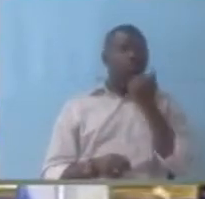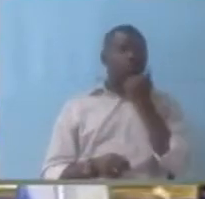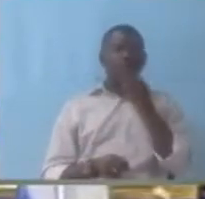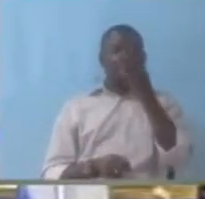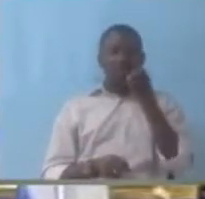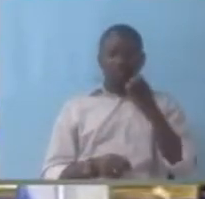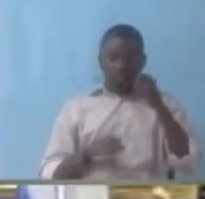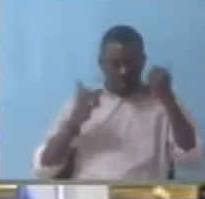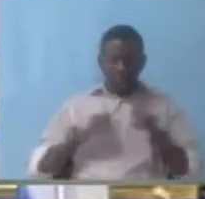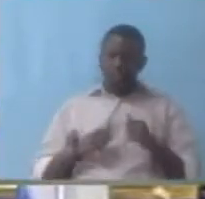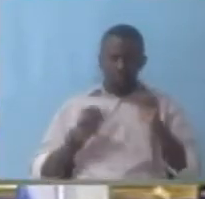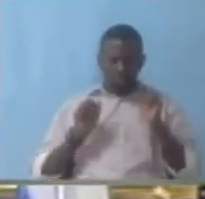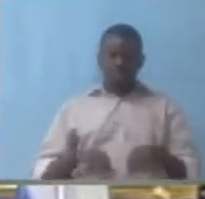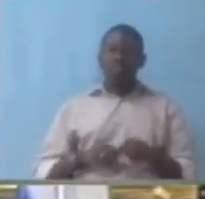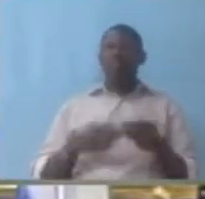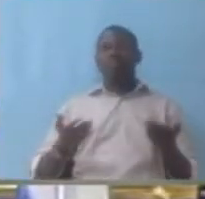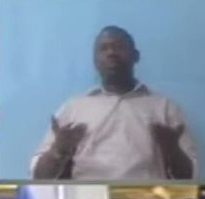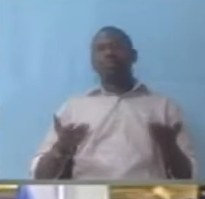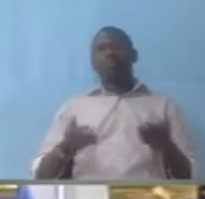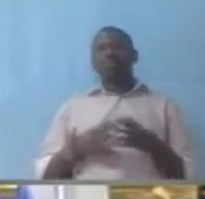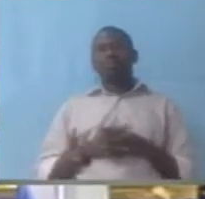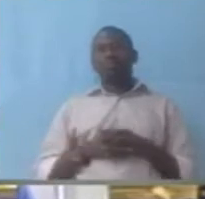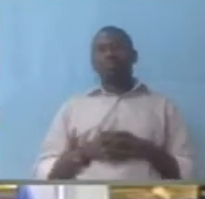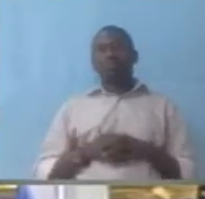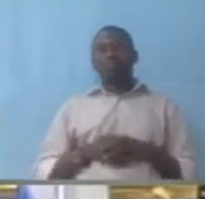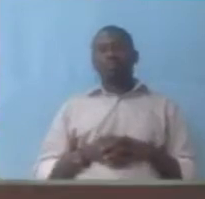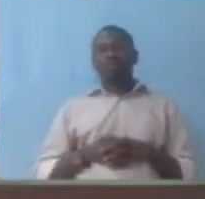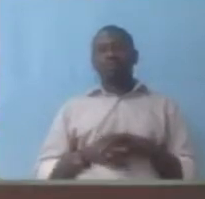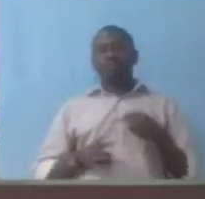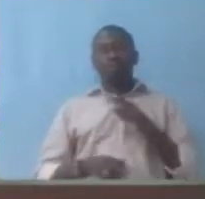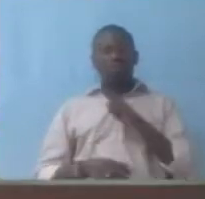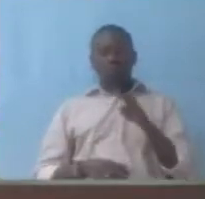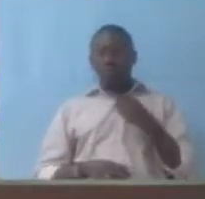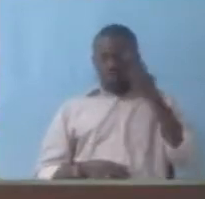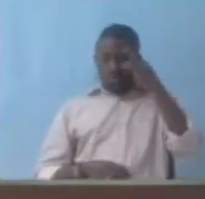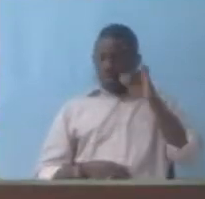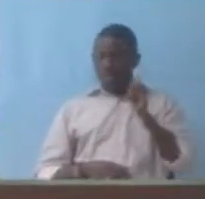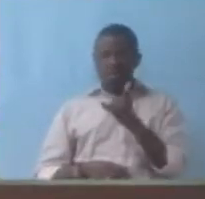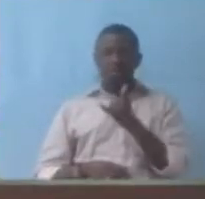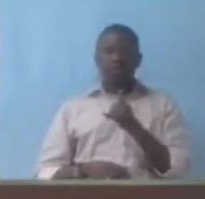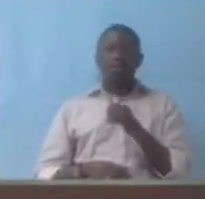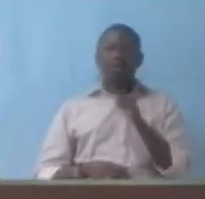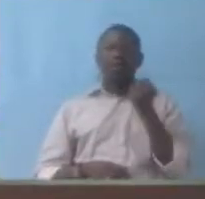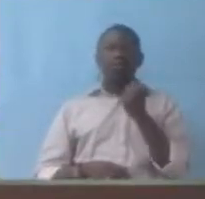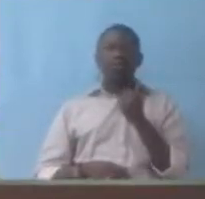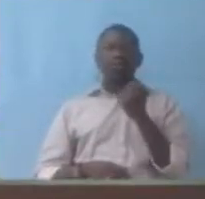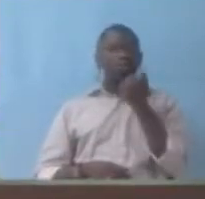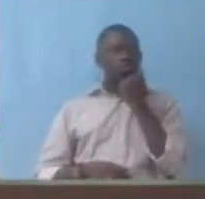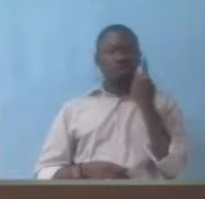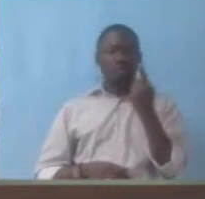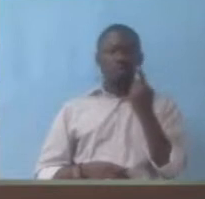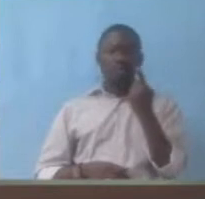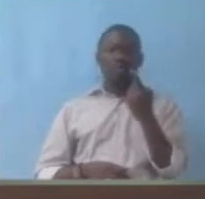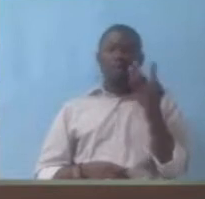walang fo nyin decree 30 lotano. No, I don't agree. Decree number one did not as